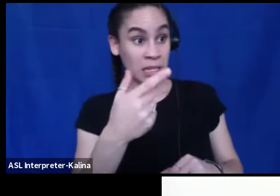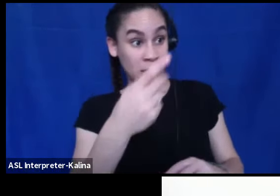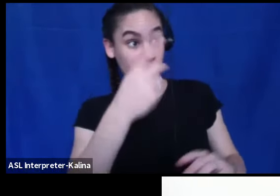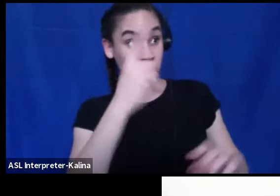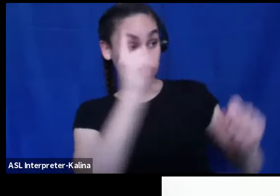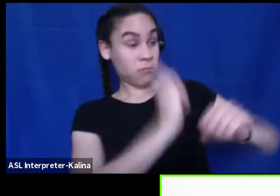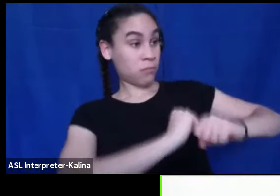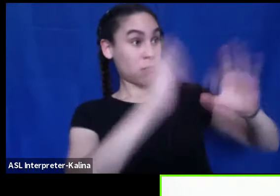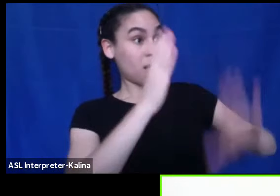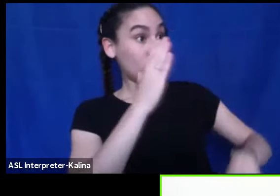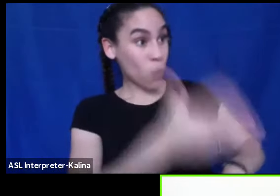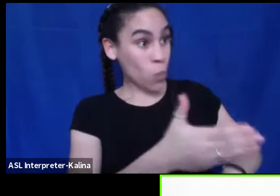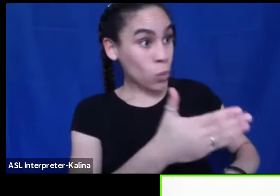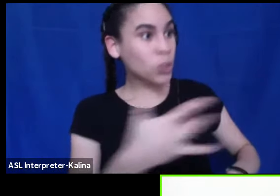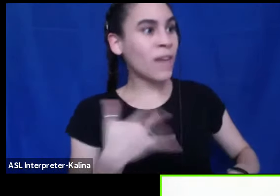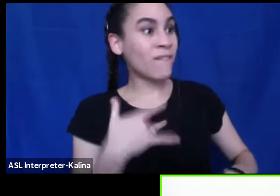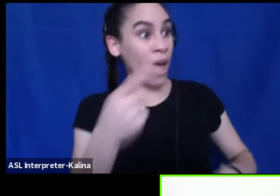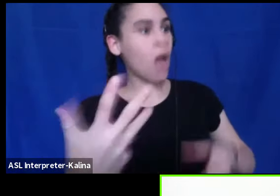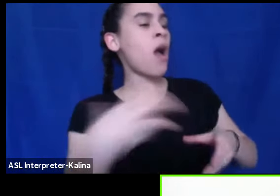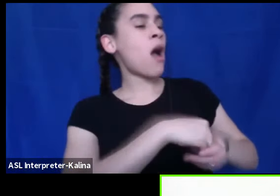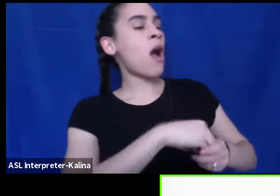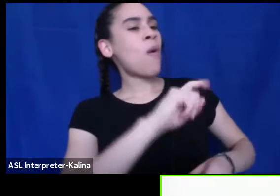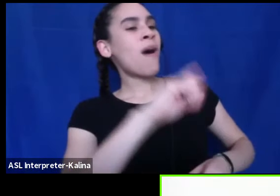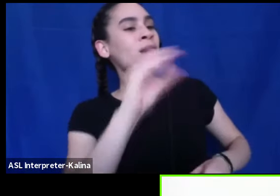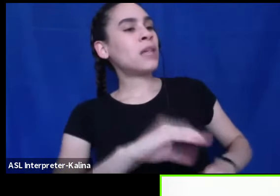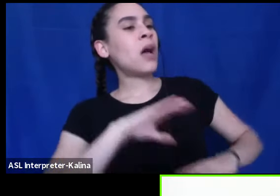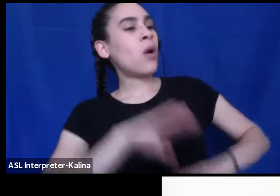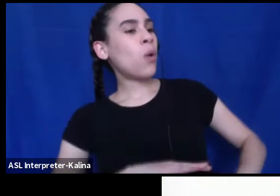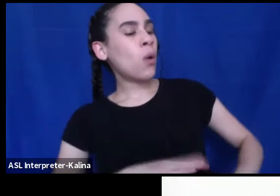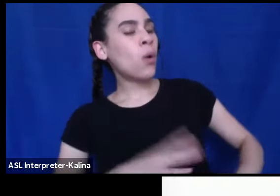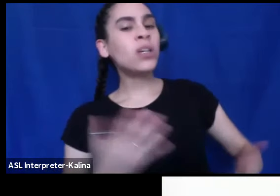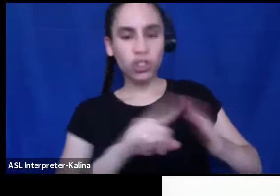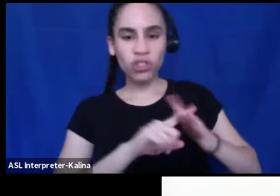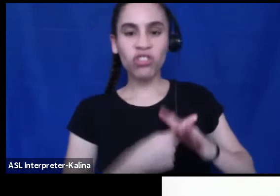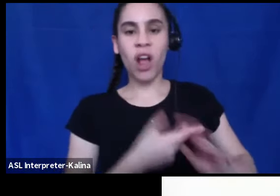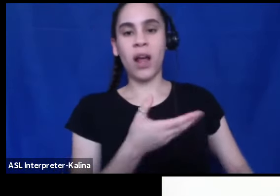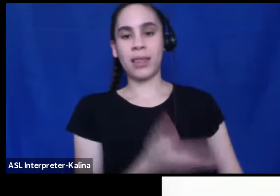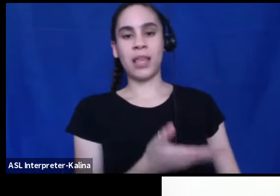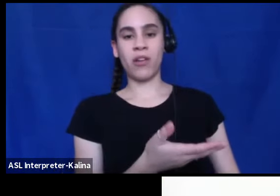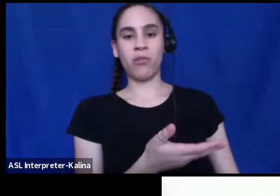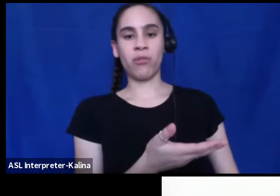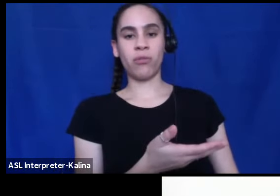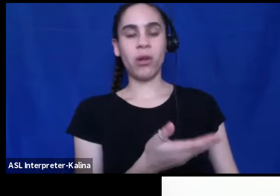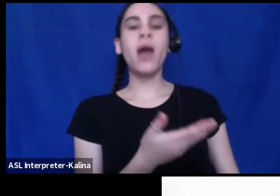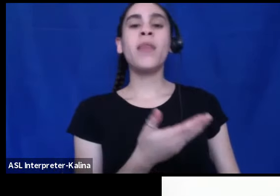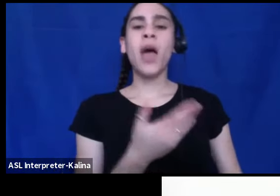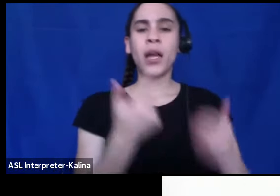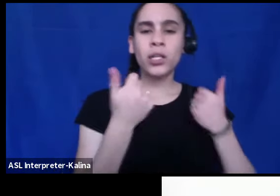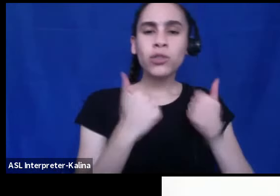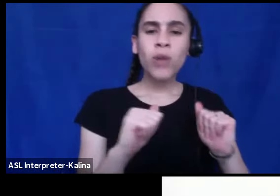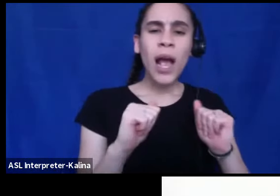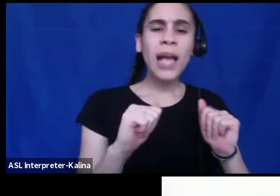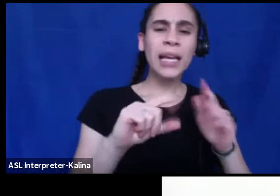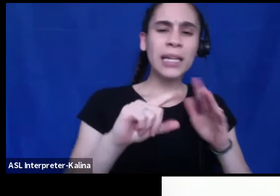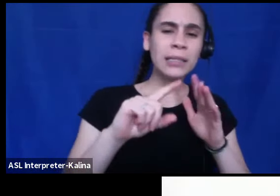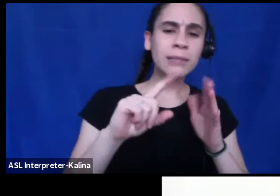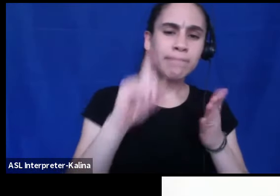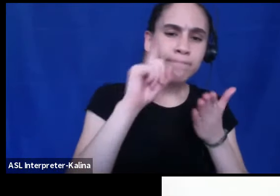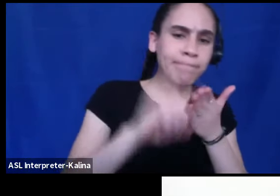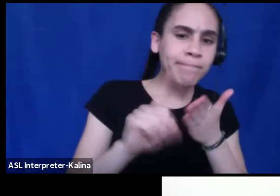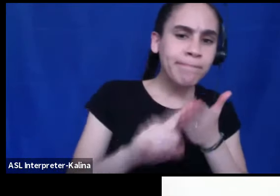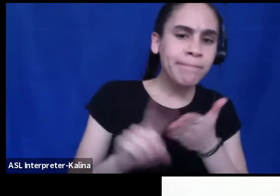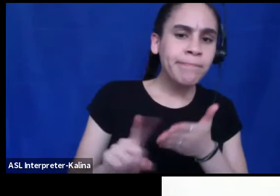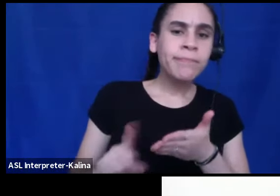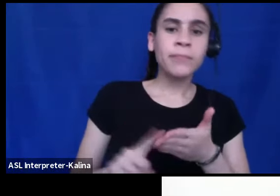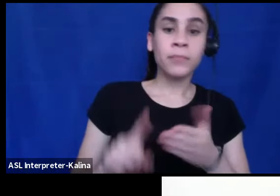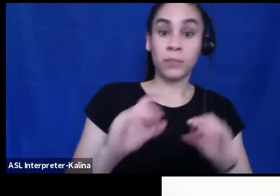included? Start there, and then look at opportunities within your organization where things are not accessible. Why